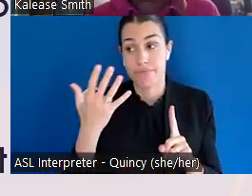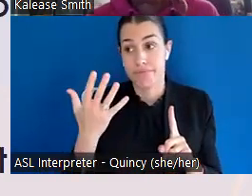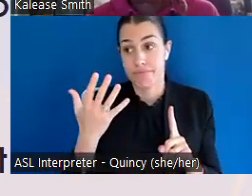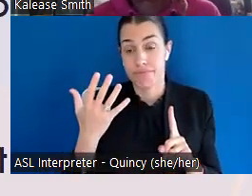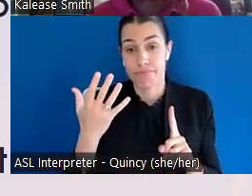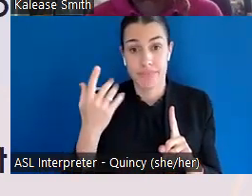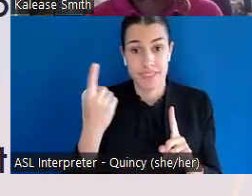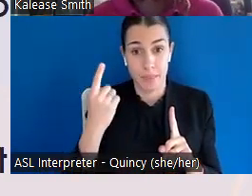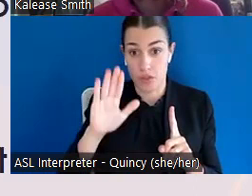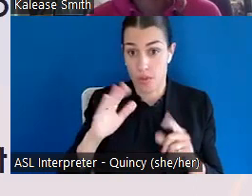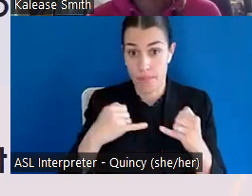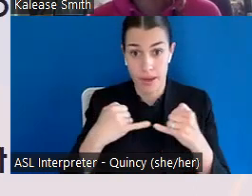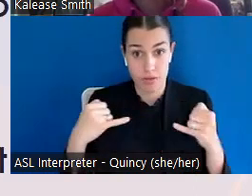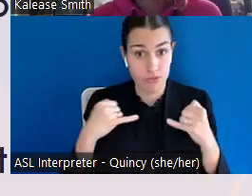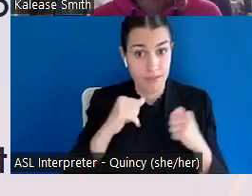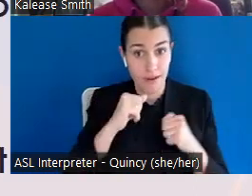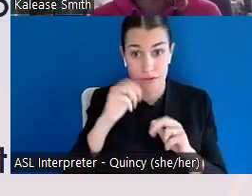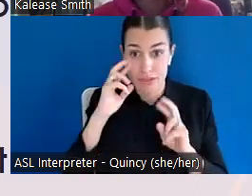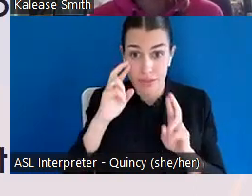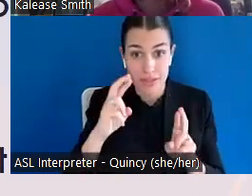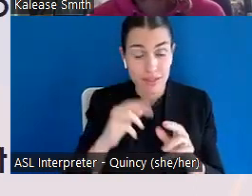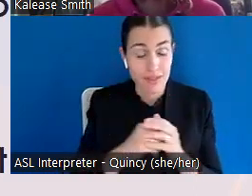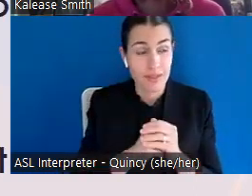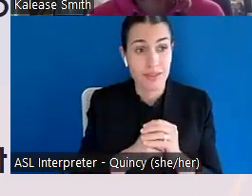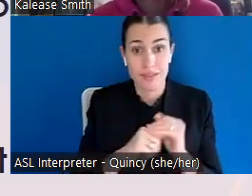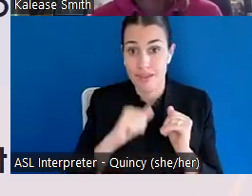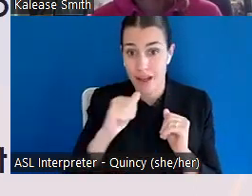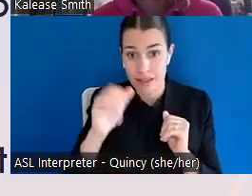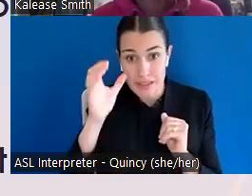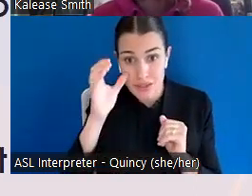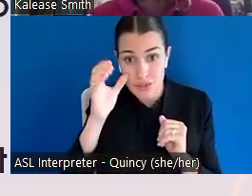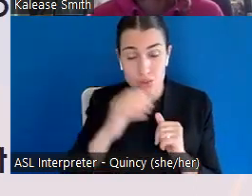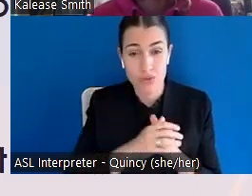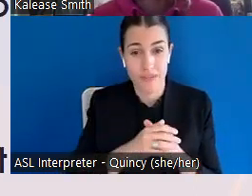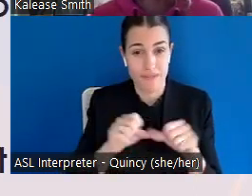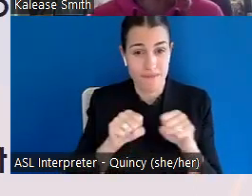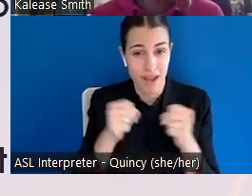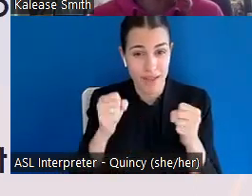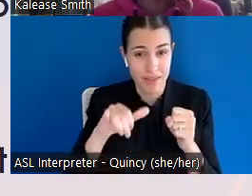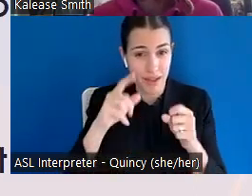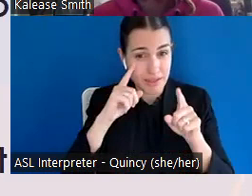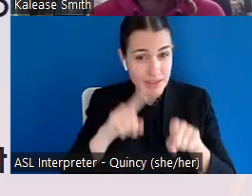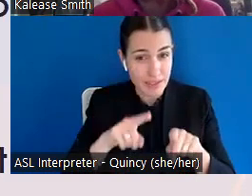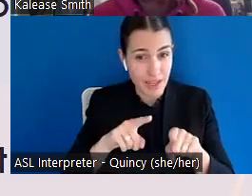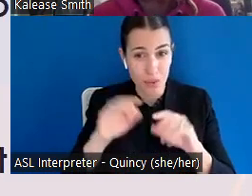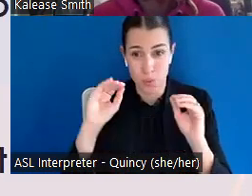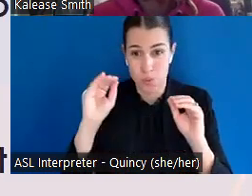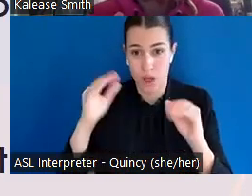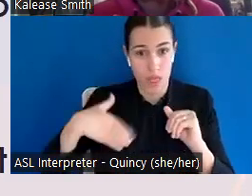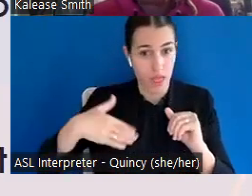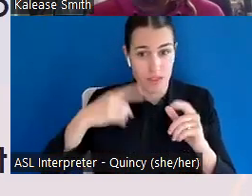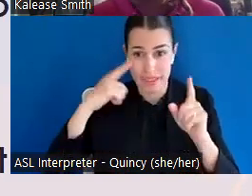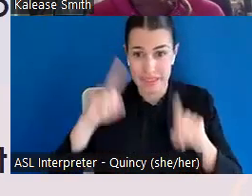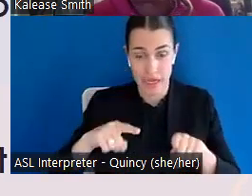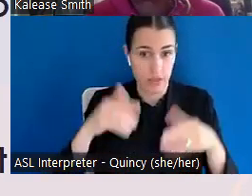their boundaries are not respected, they're not listened to, and they did not consent to something,